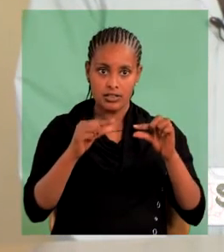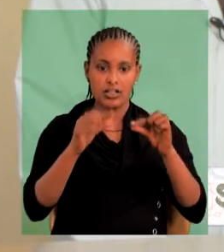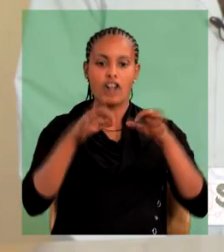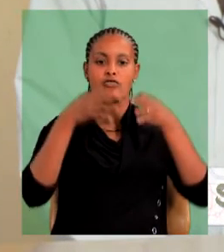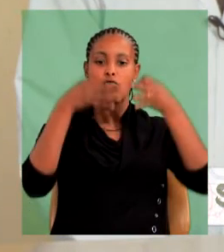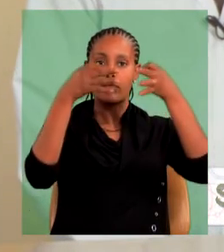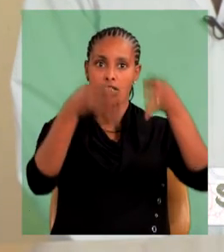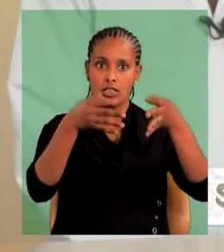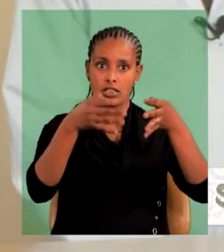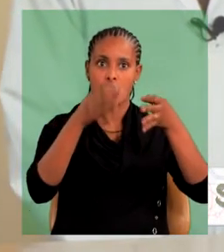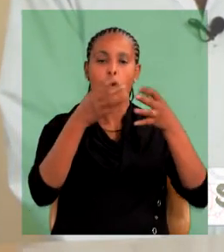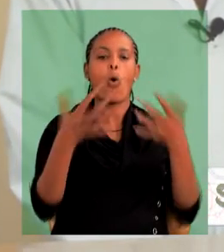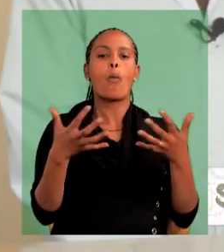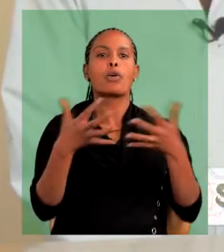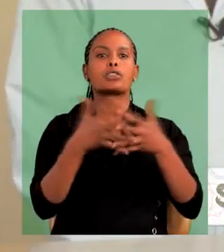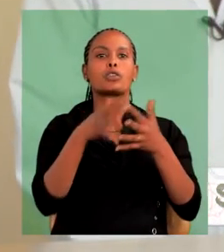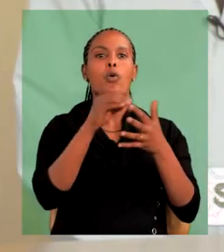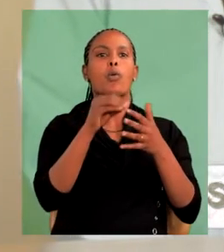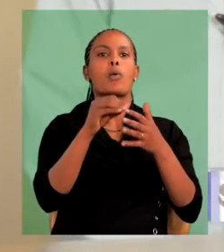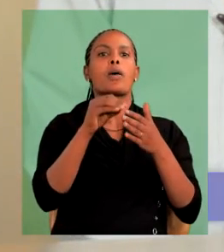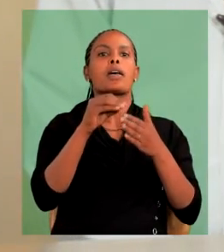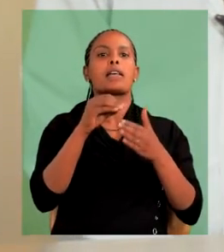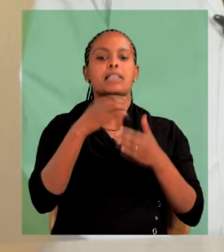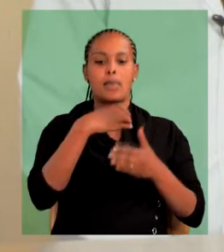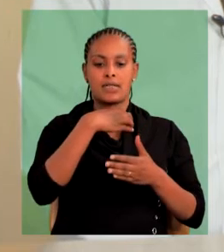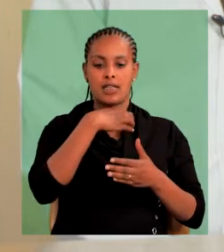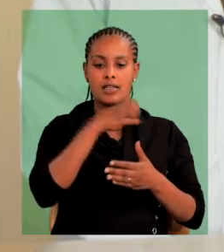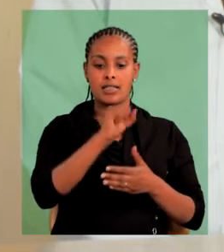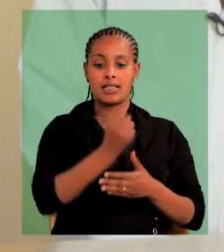transformation, and composition of a substance.